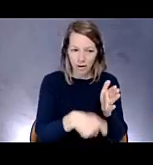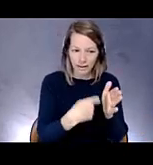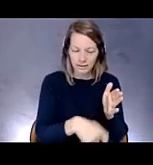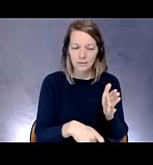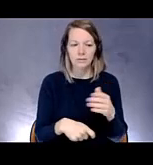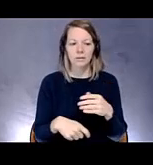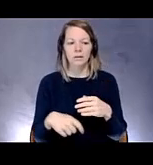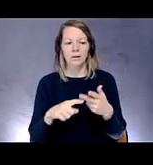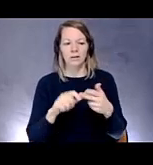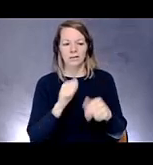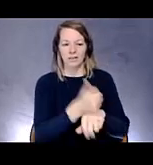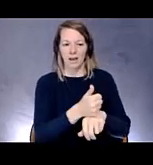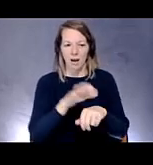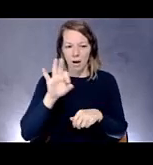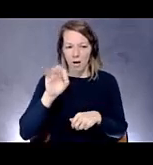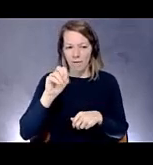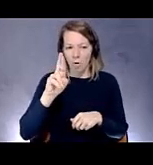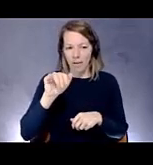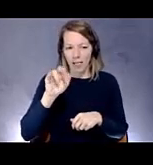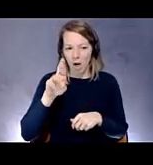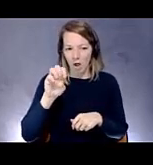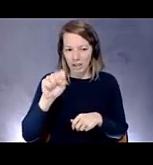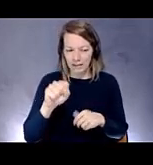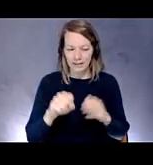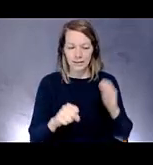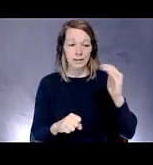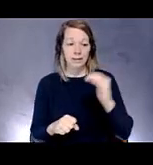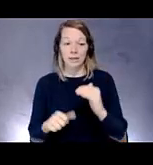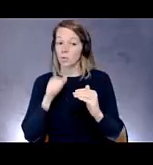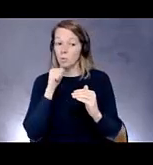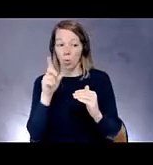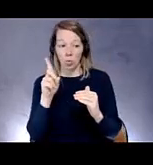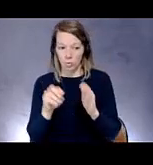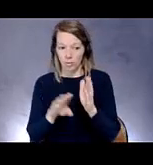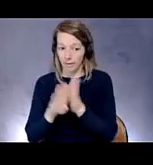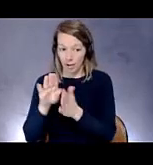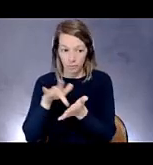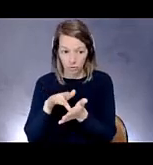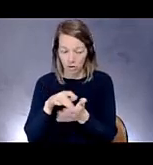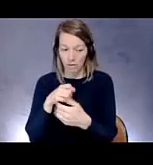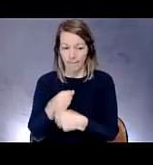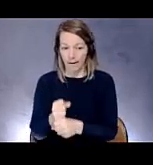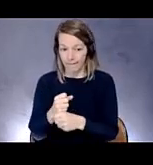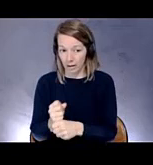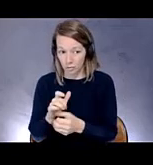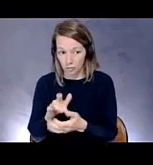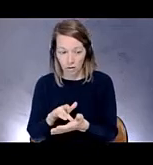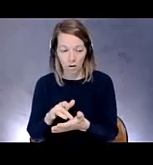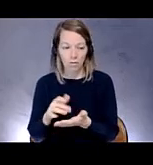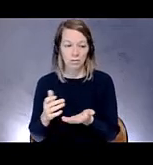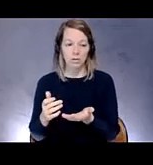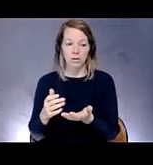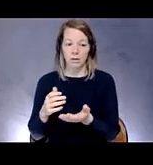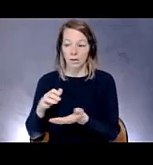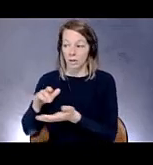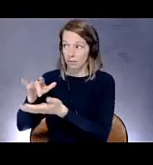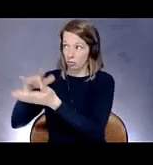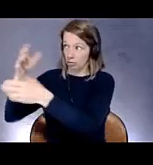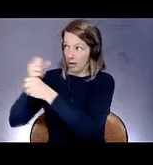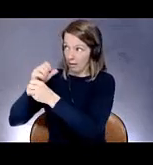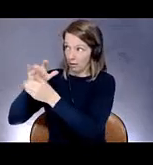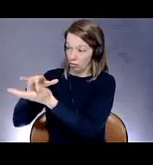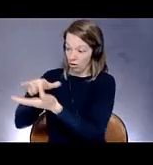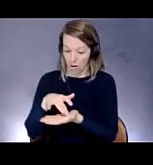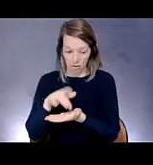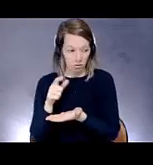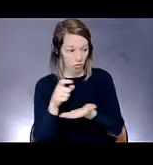create formularies. What they don't do is develop drugs. They don't manufacture drugs. They don't take the drugs from the manufacturer